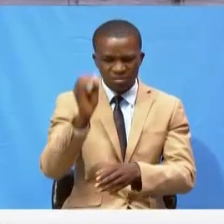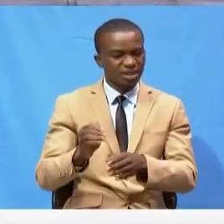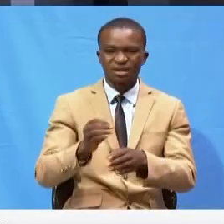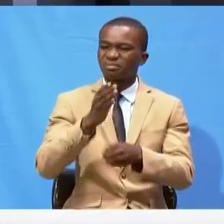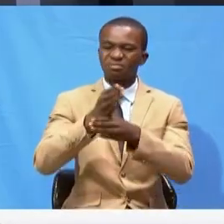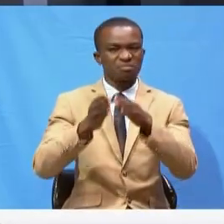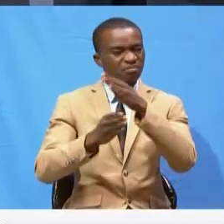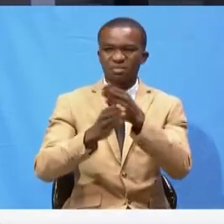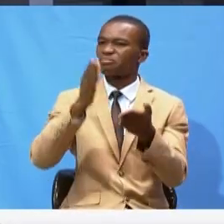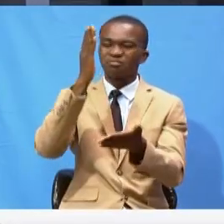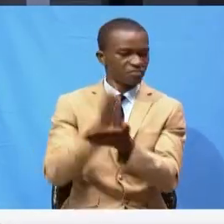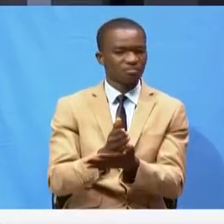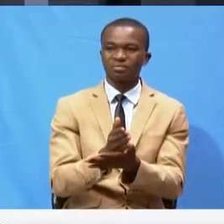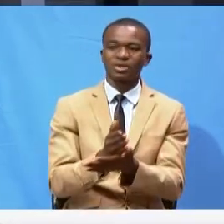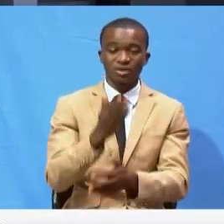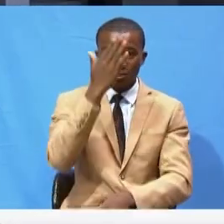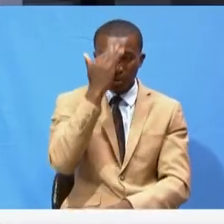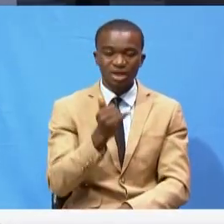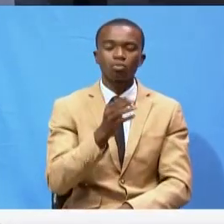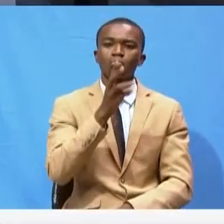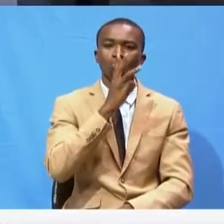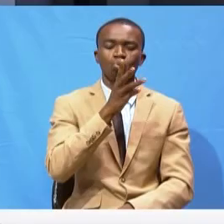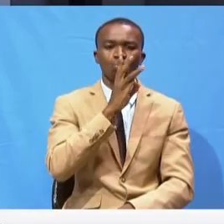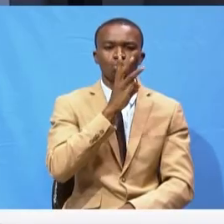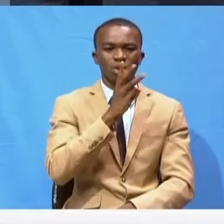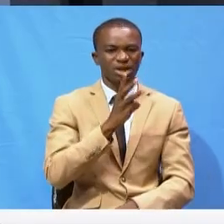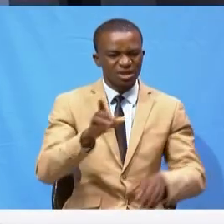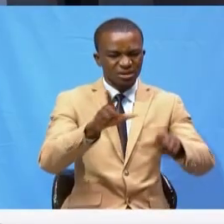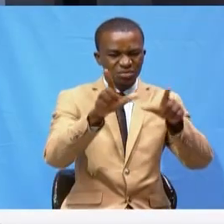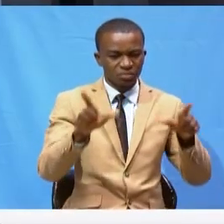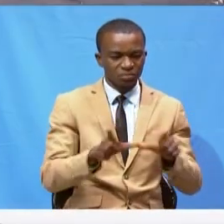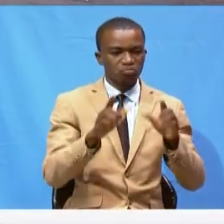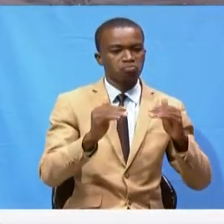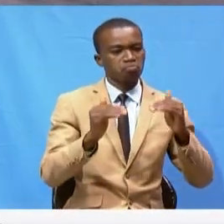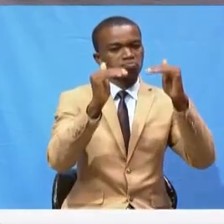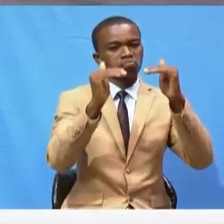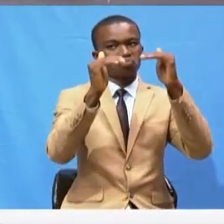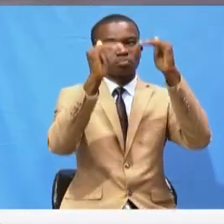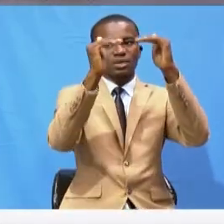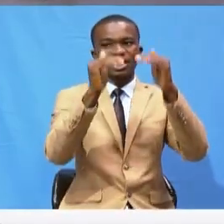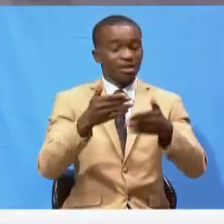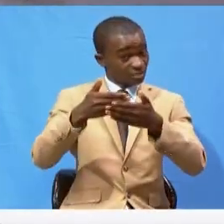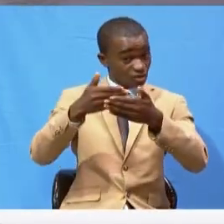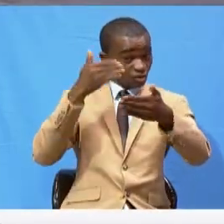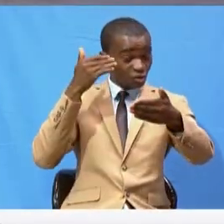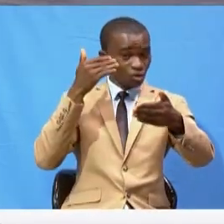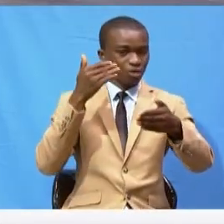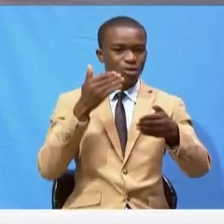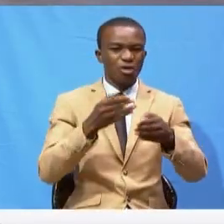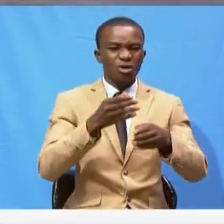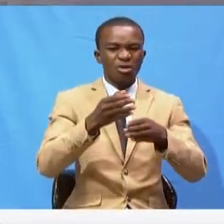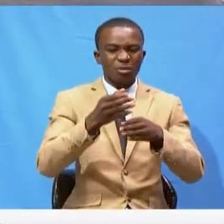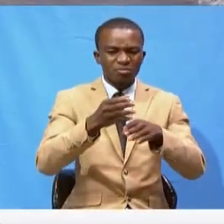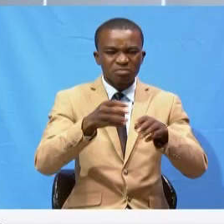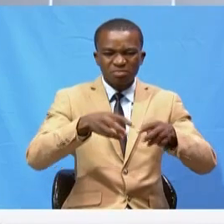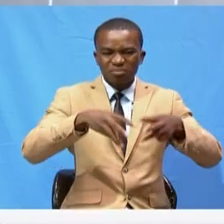over 300 fish traders in the area. However, before it could even be completed, part of the market has been flooded by water coming from